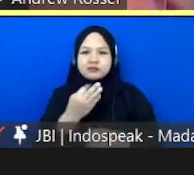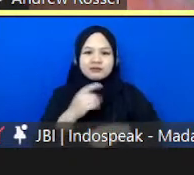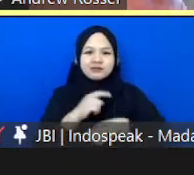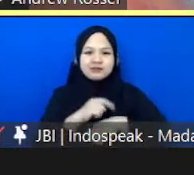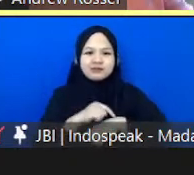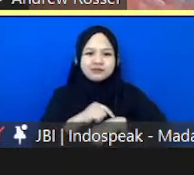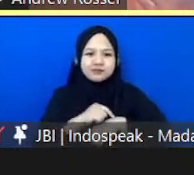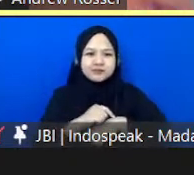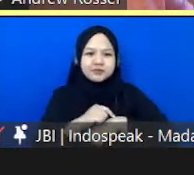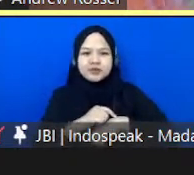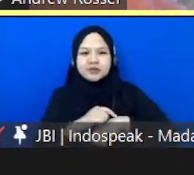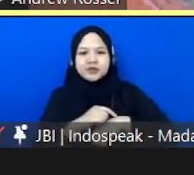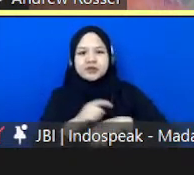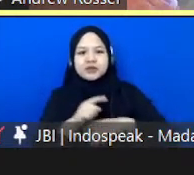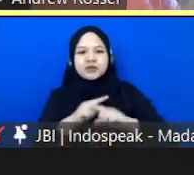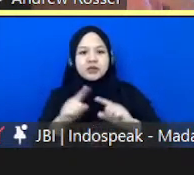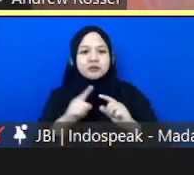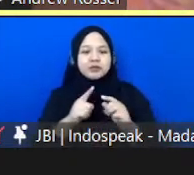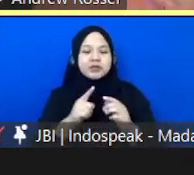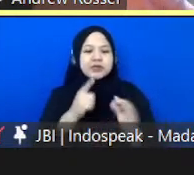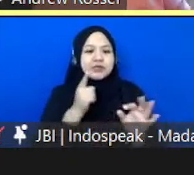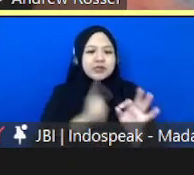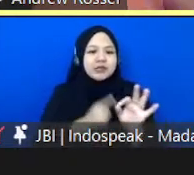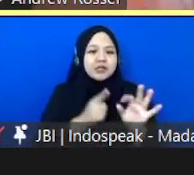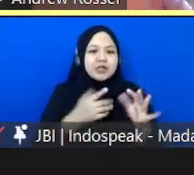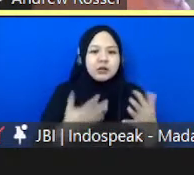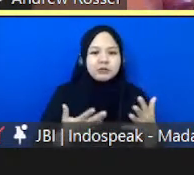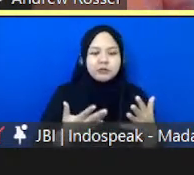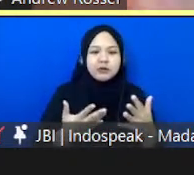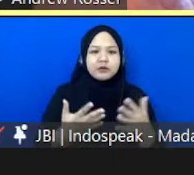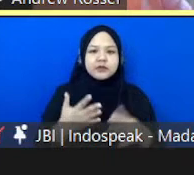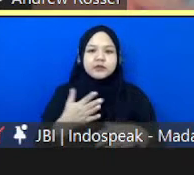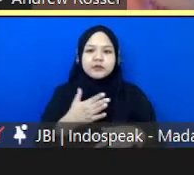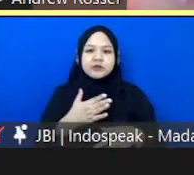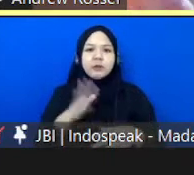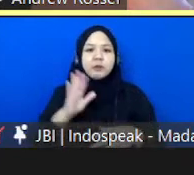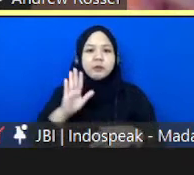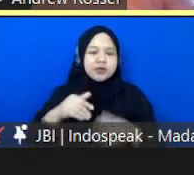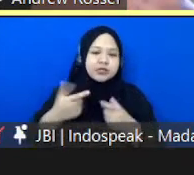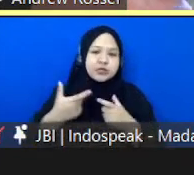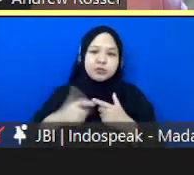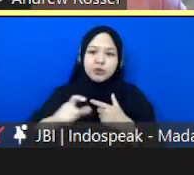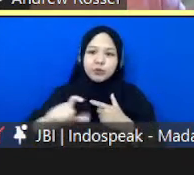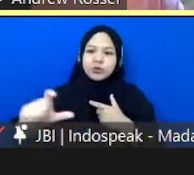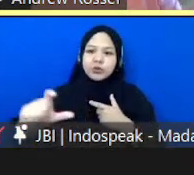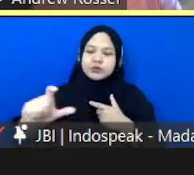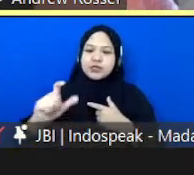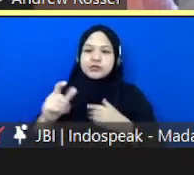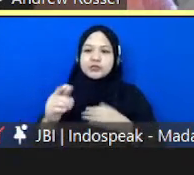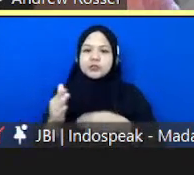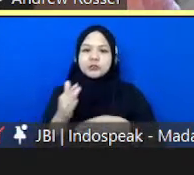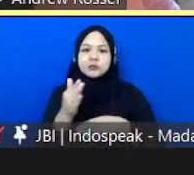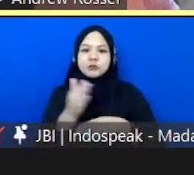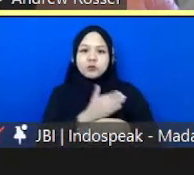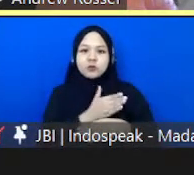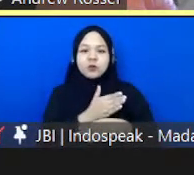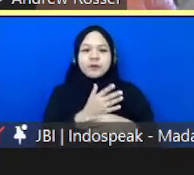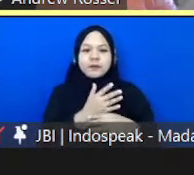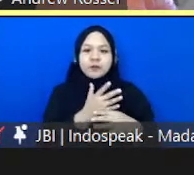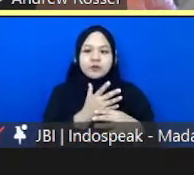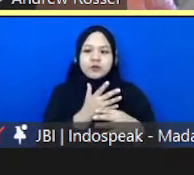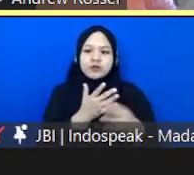the broad point is that there has been an uneven process of reform in terms of the right to health since